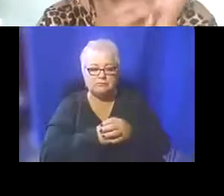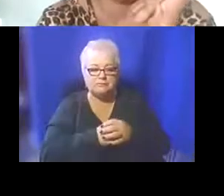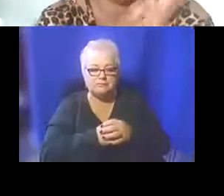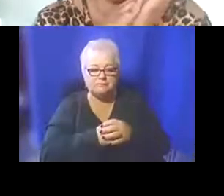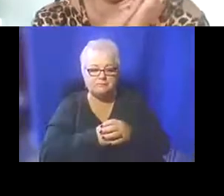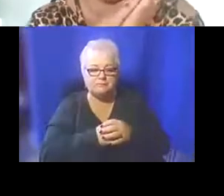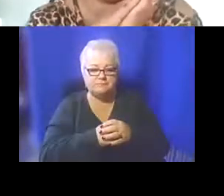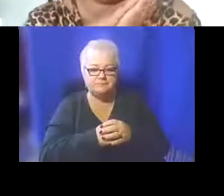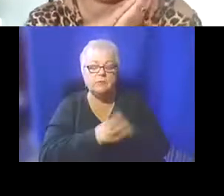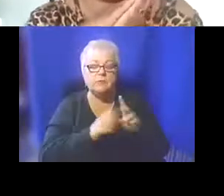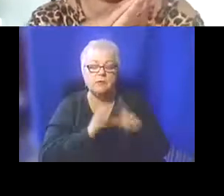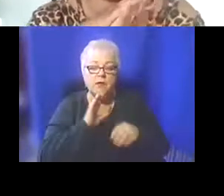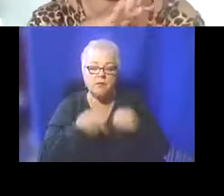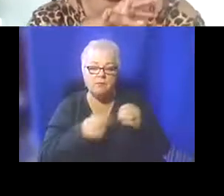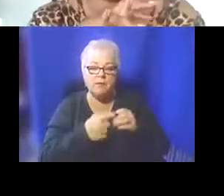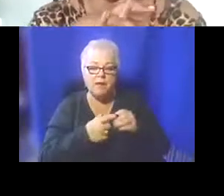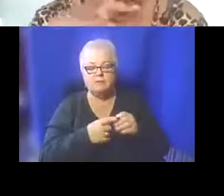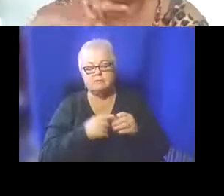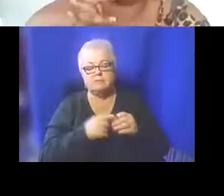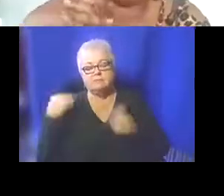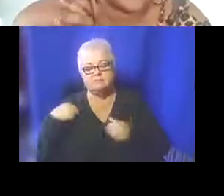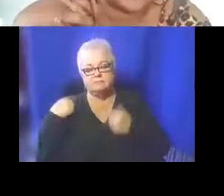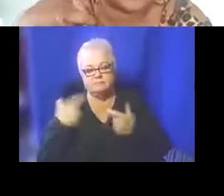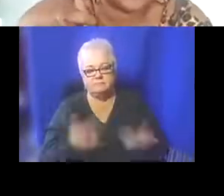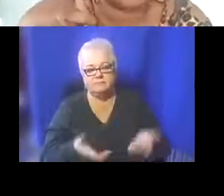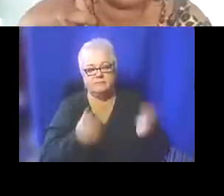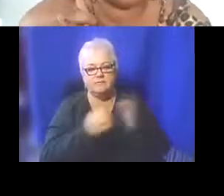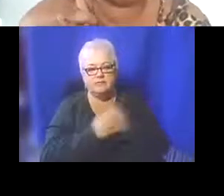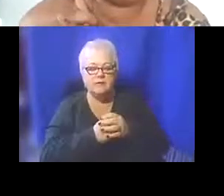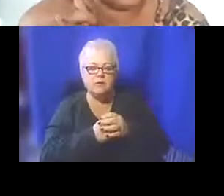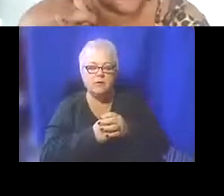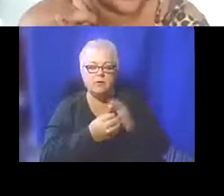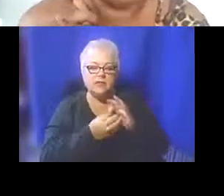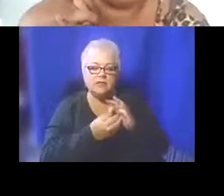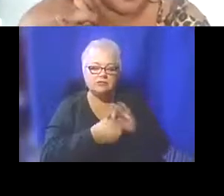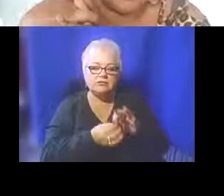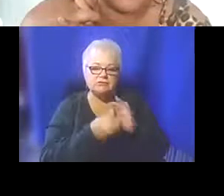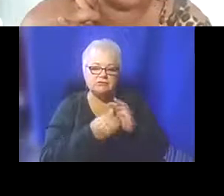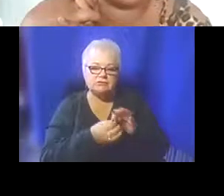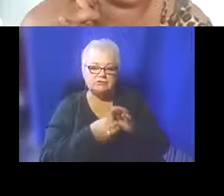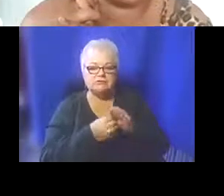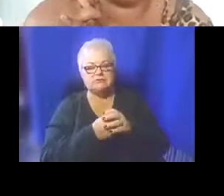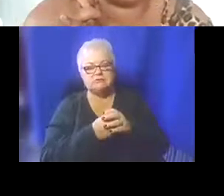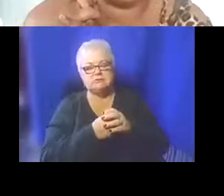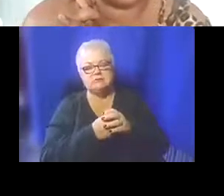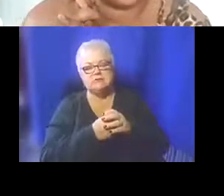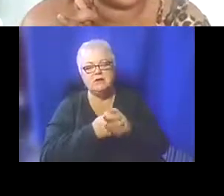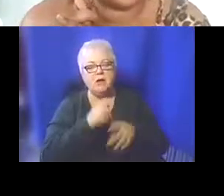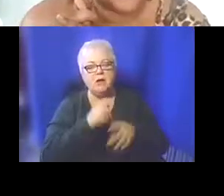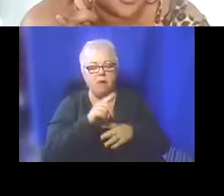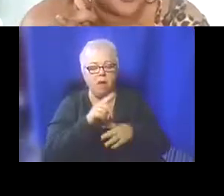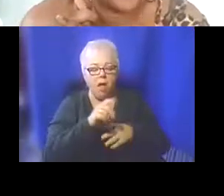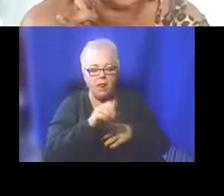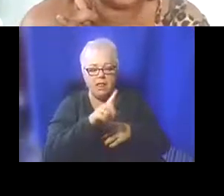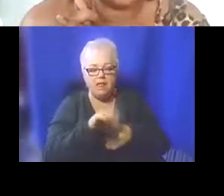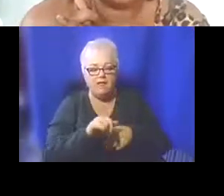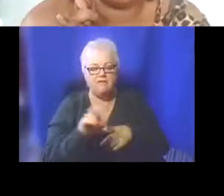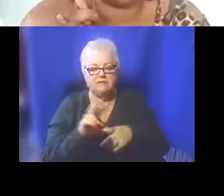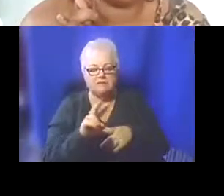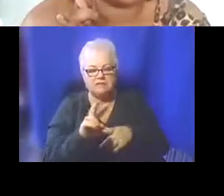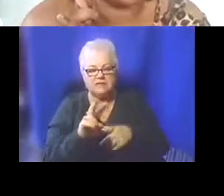And so we've been talking about this all along, but really, again, the relationship between polyvictimization and